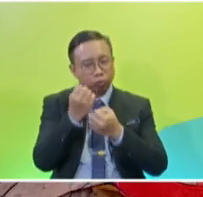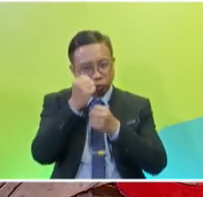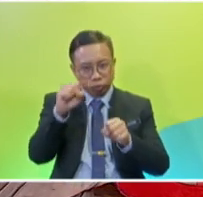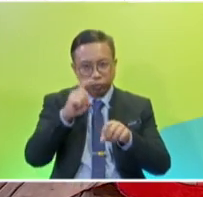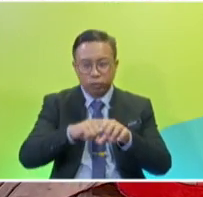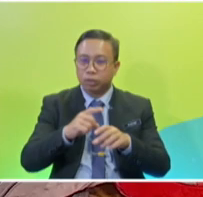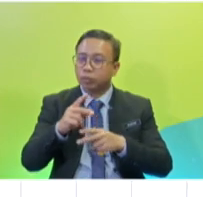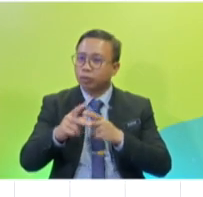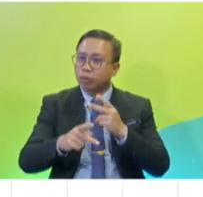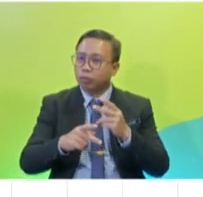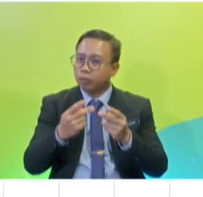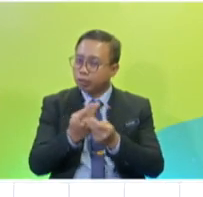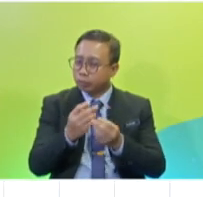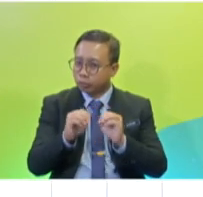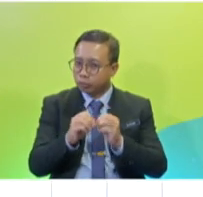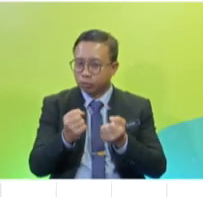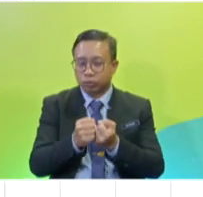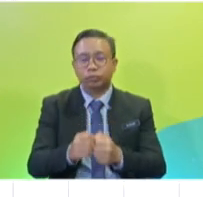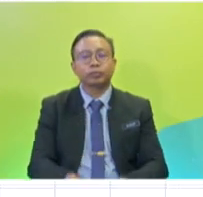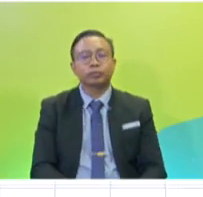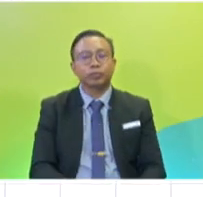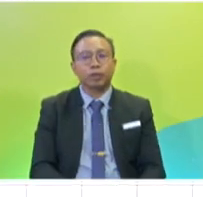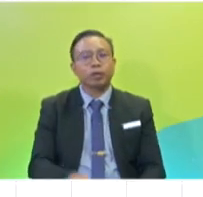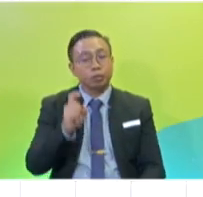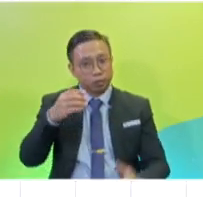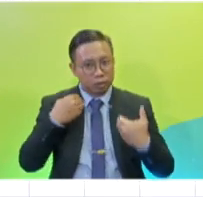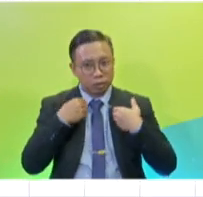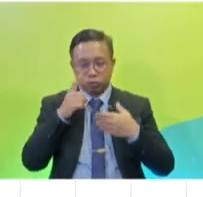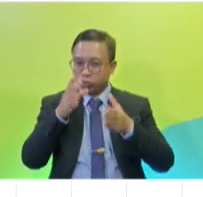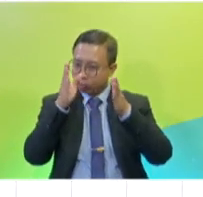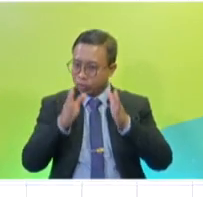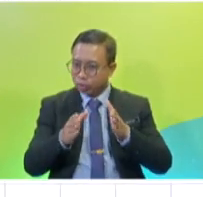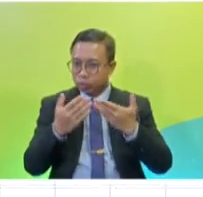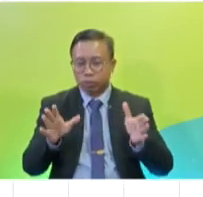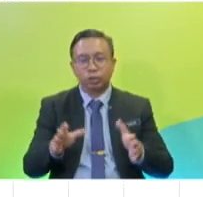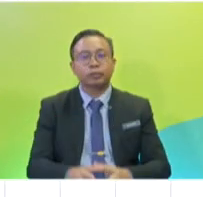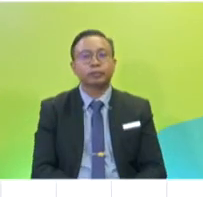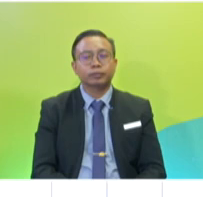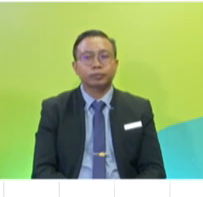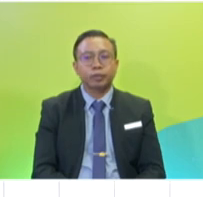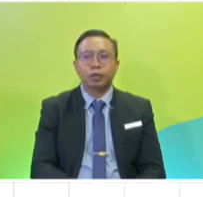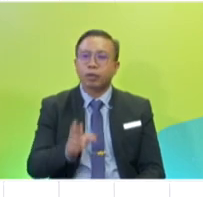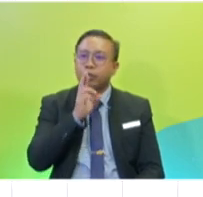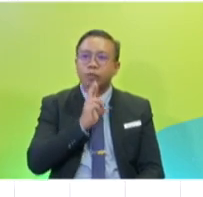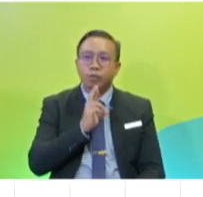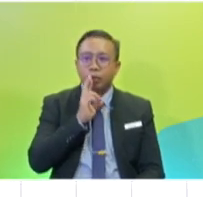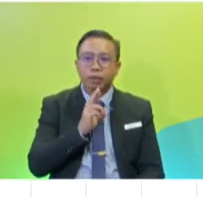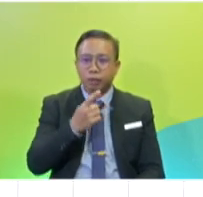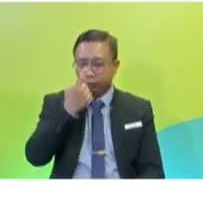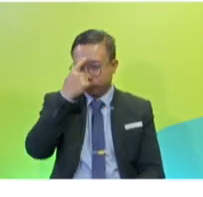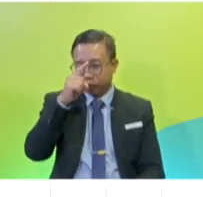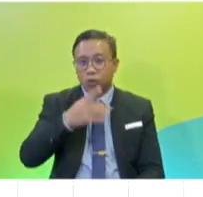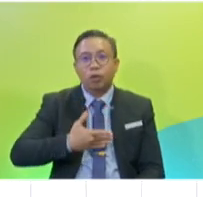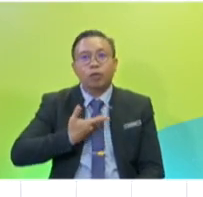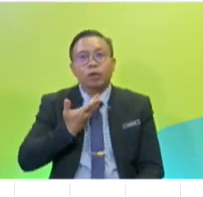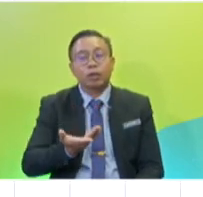I should have someone to accompany me. And I did that yesterday. All right. So red color will be for feelings